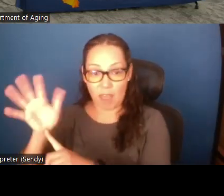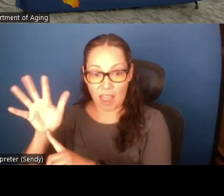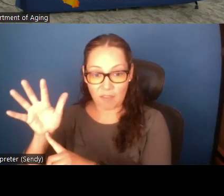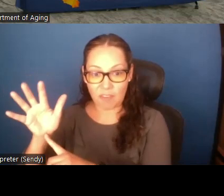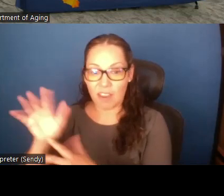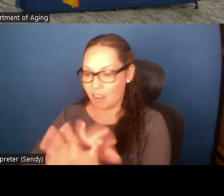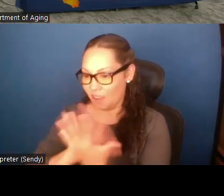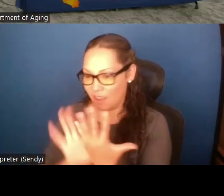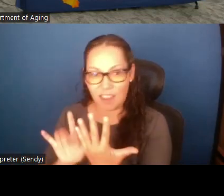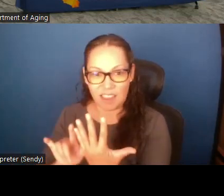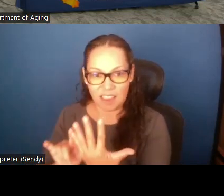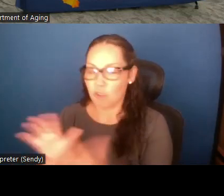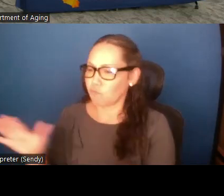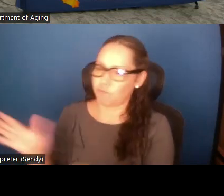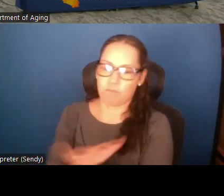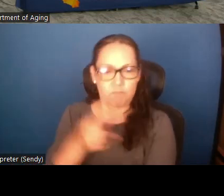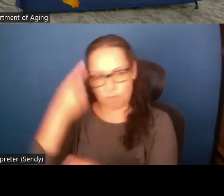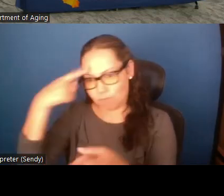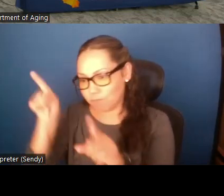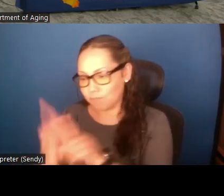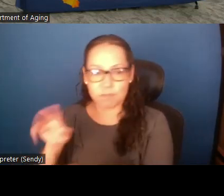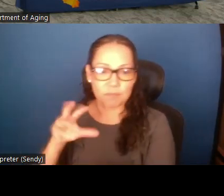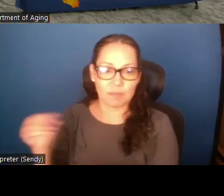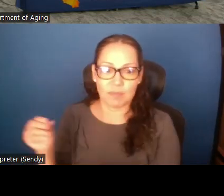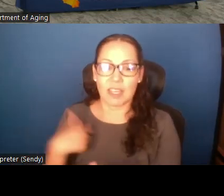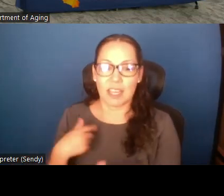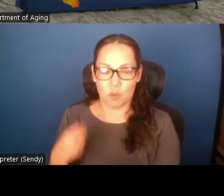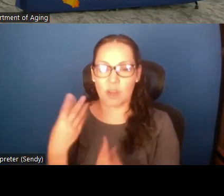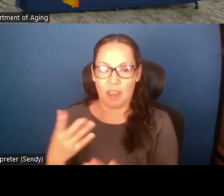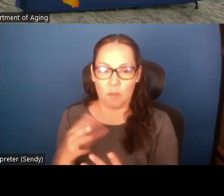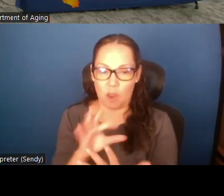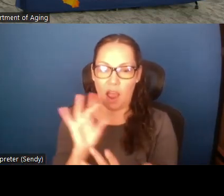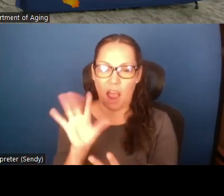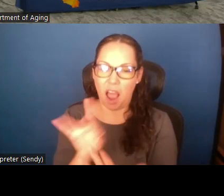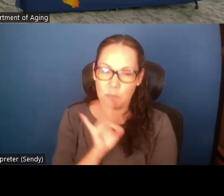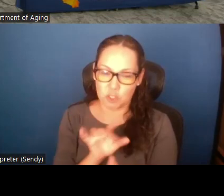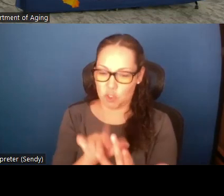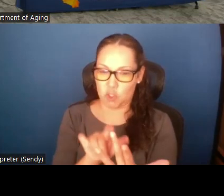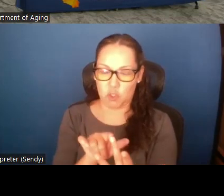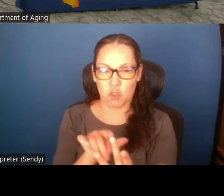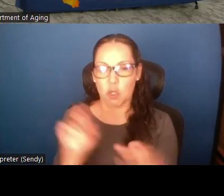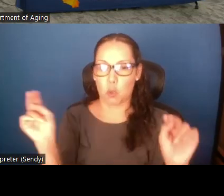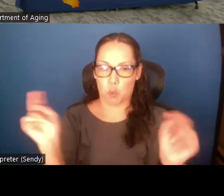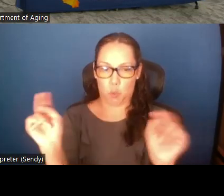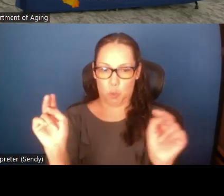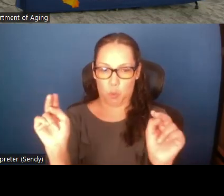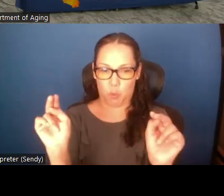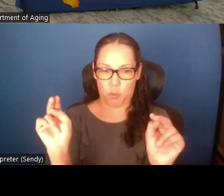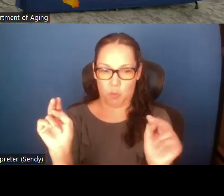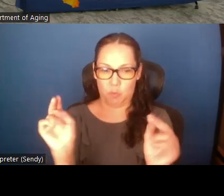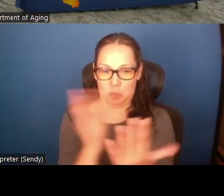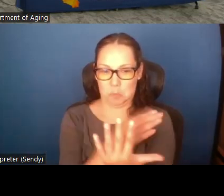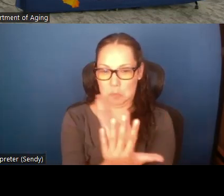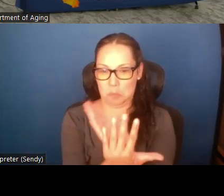with the principle. We also provided an option of 3 where you might have just been neutral. We reviewed all